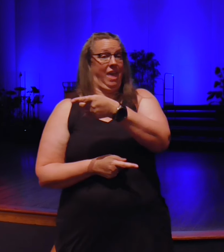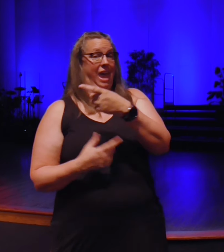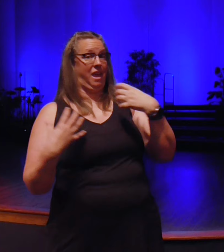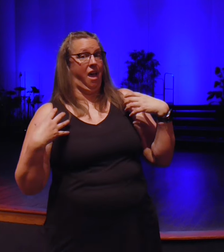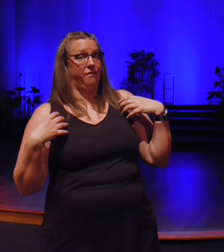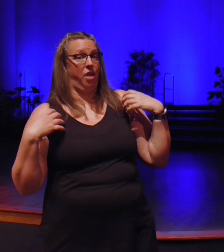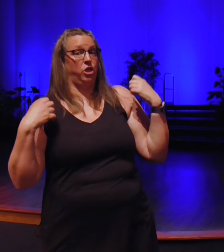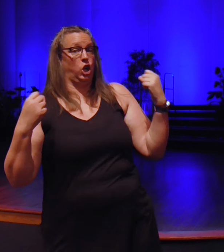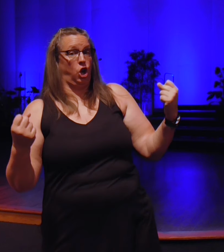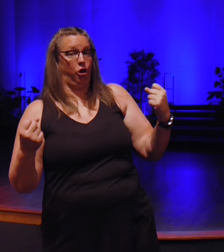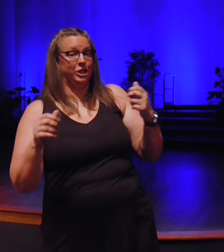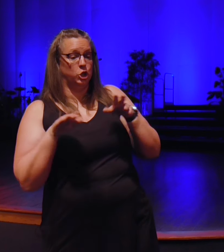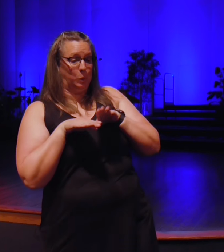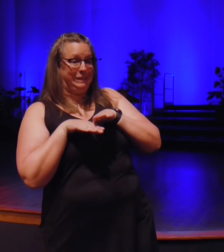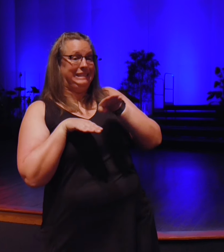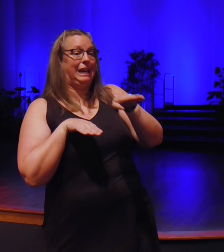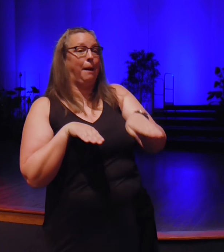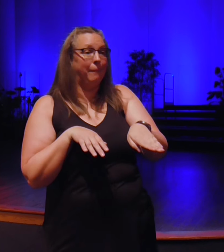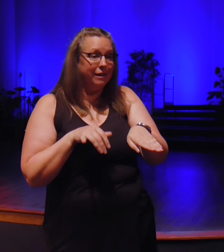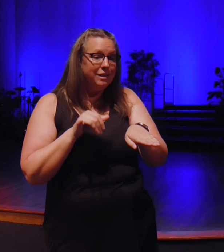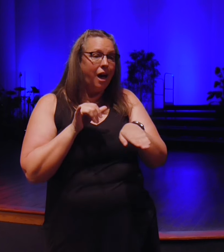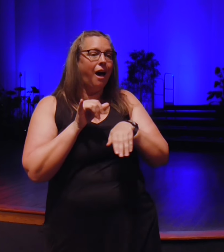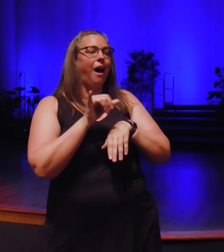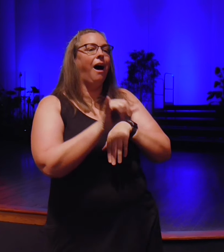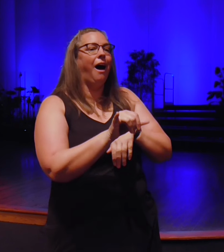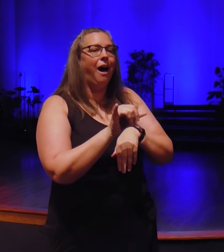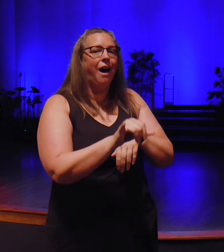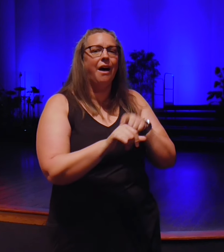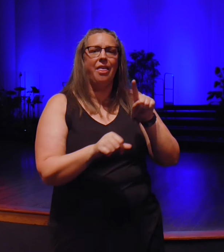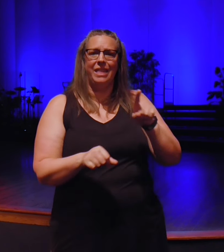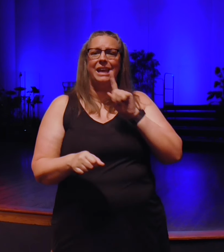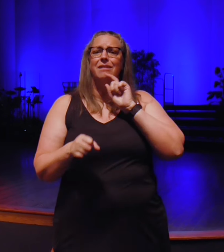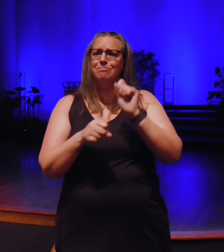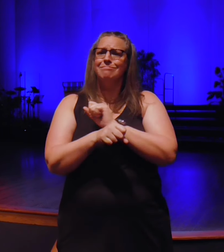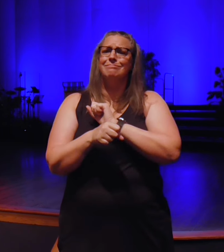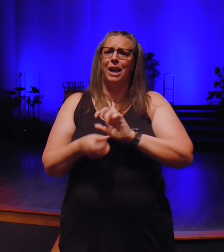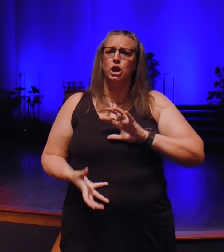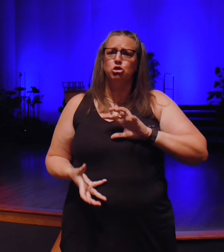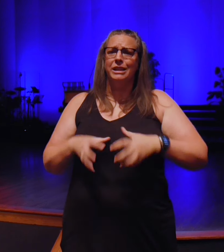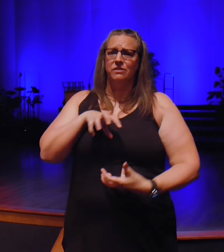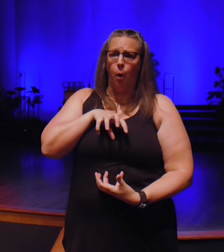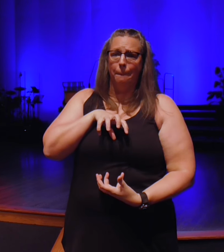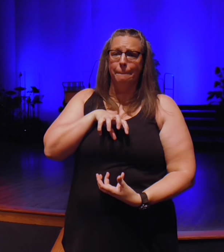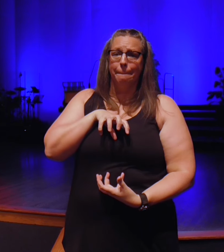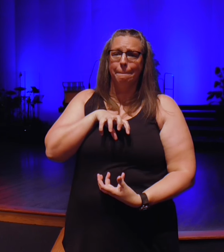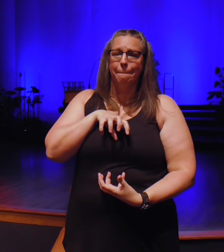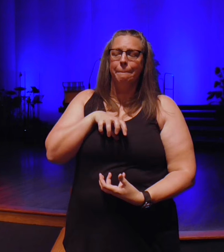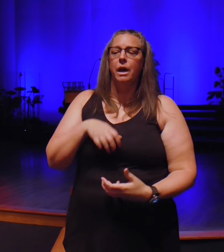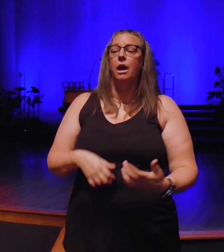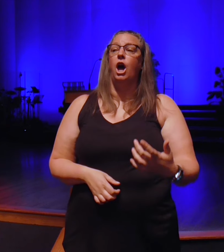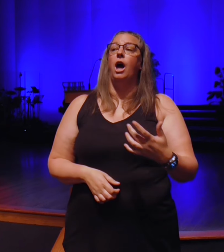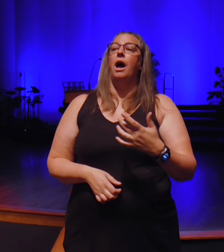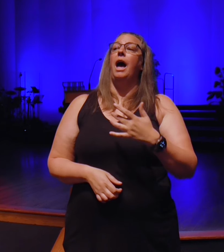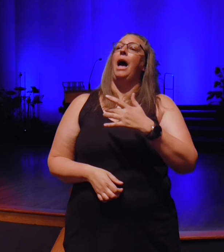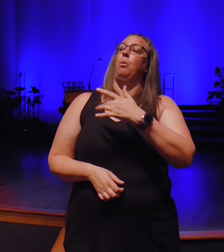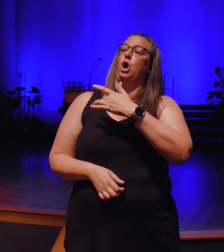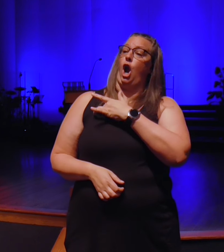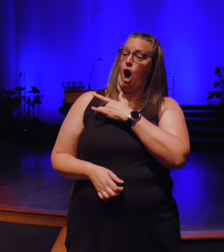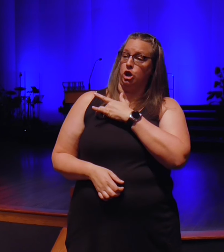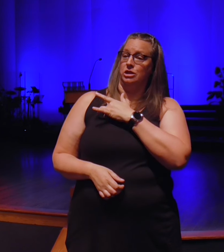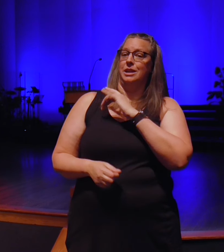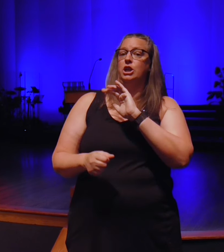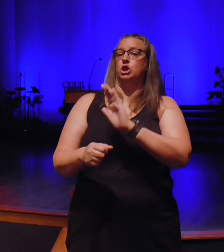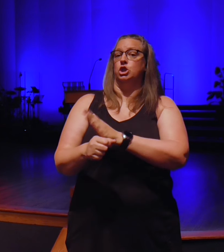we've seen, they can physiologically change and transform. Our heart song is always there to connect